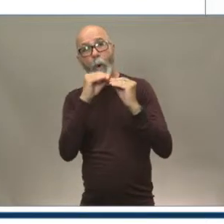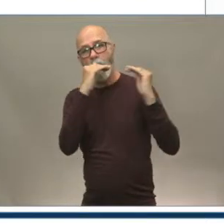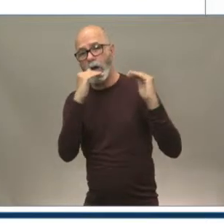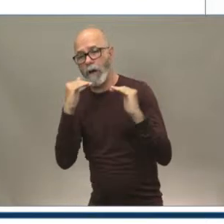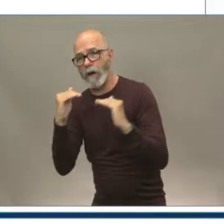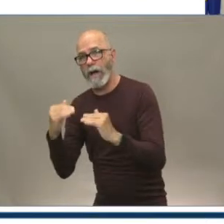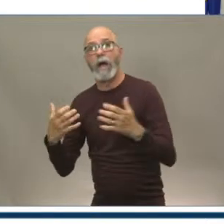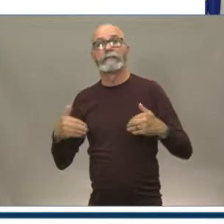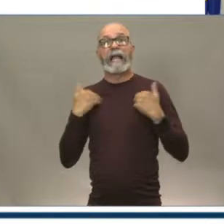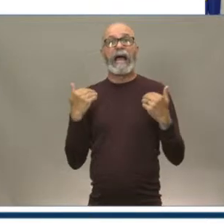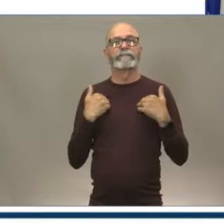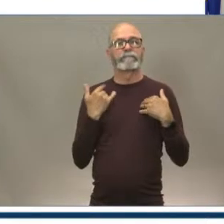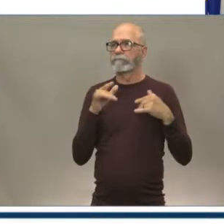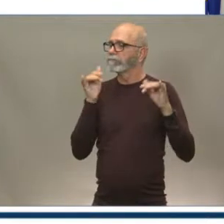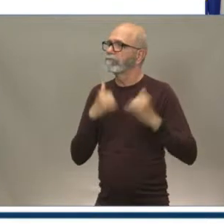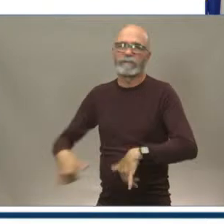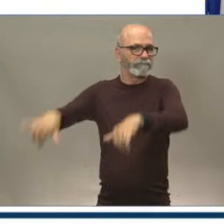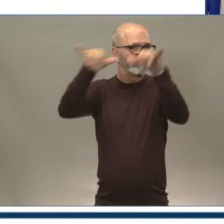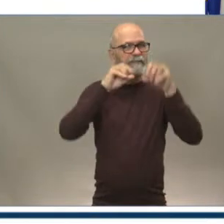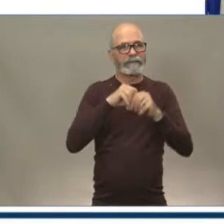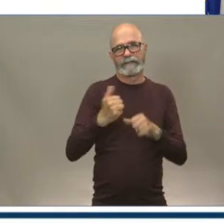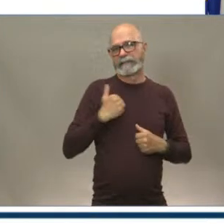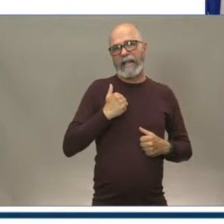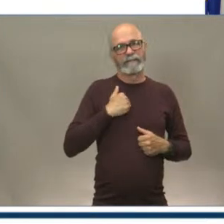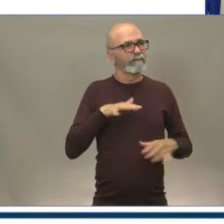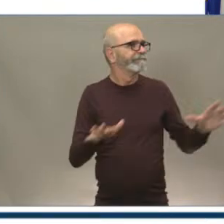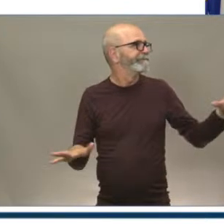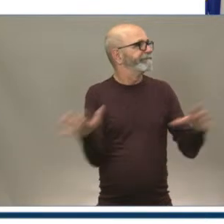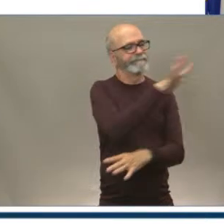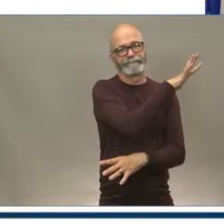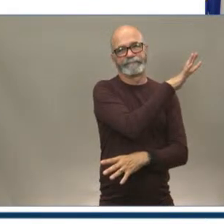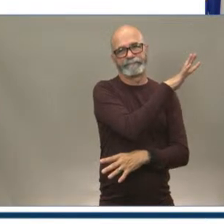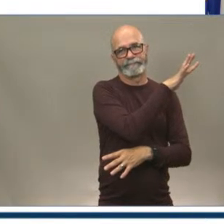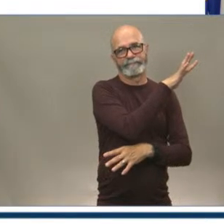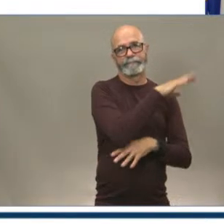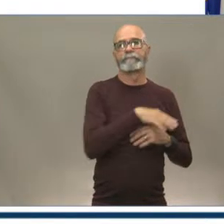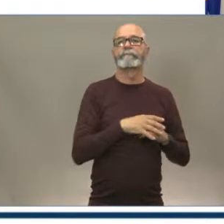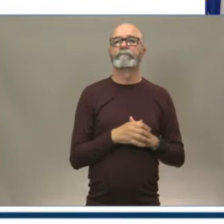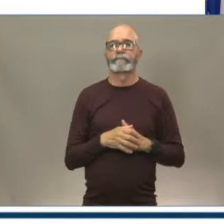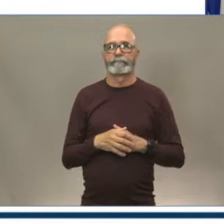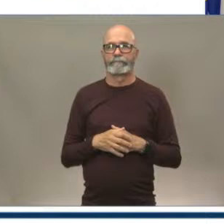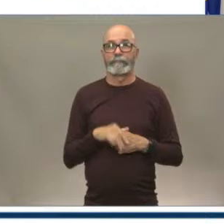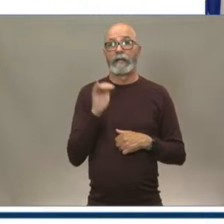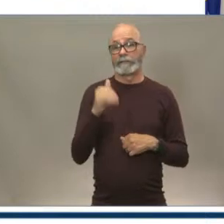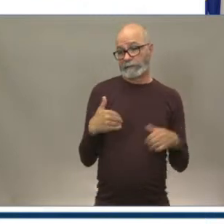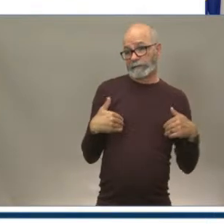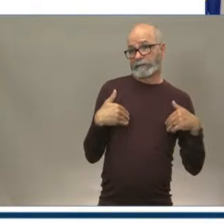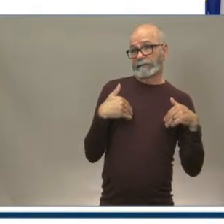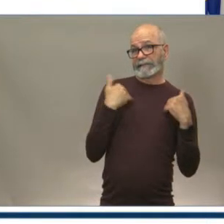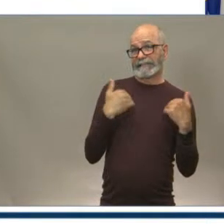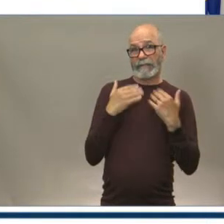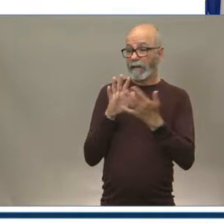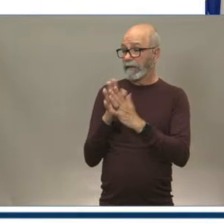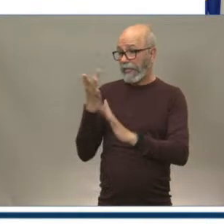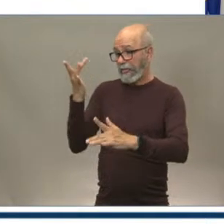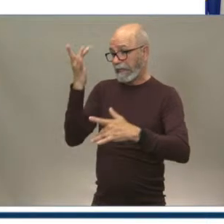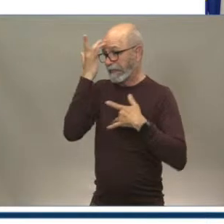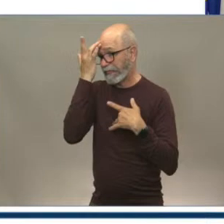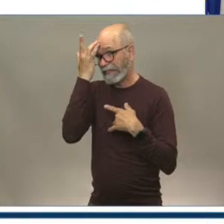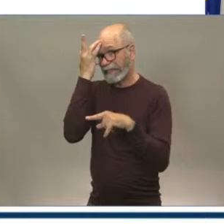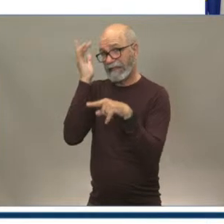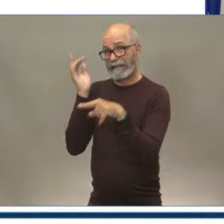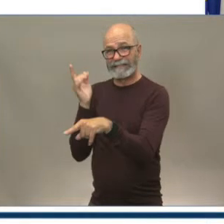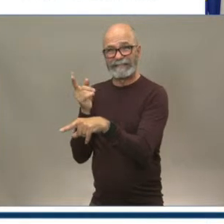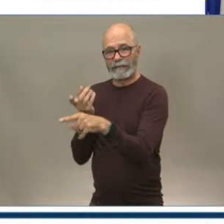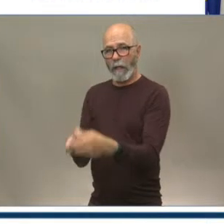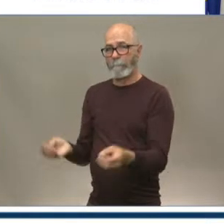the country. And while the younger age groups are at less risk of severe illness, we are seeing severe outcomes in these